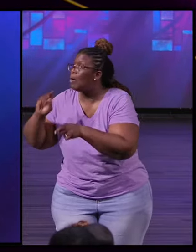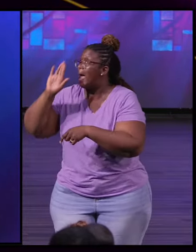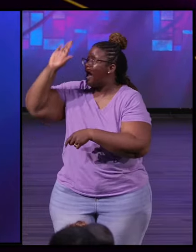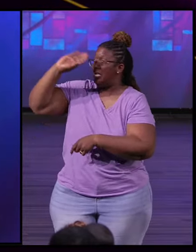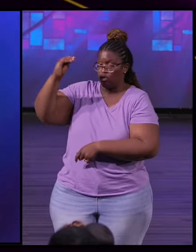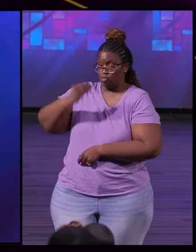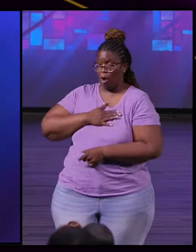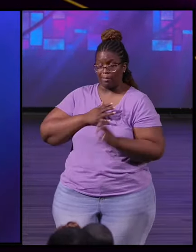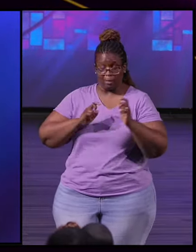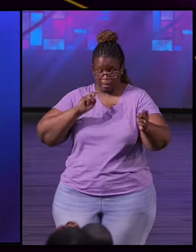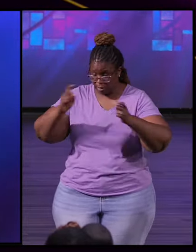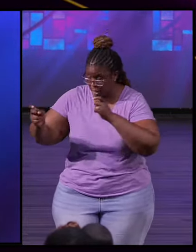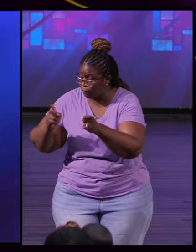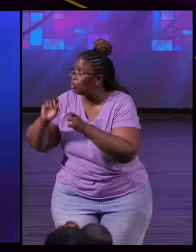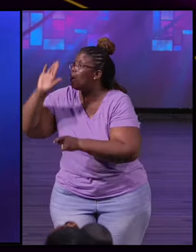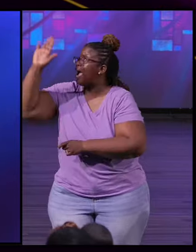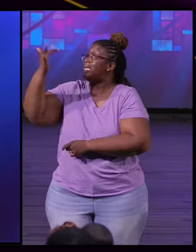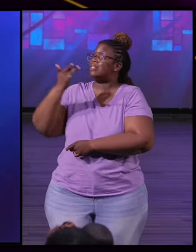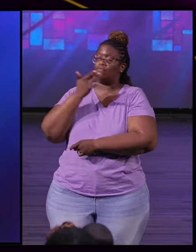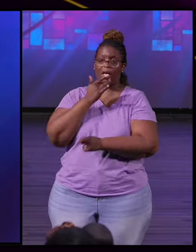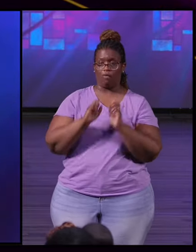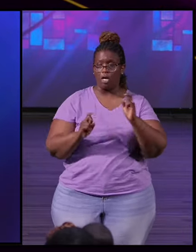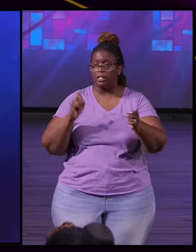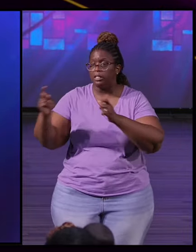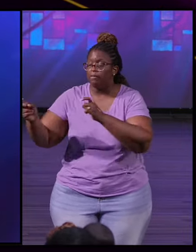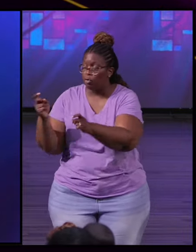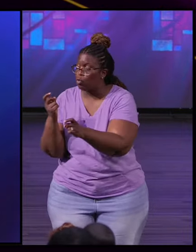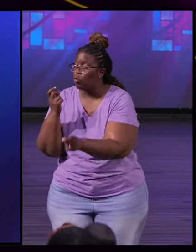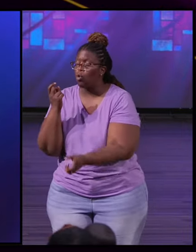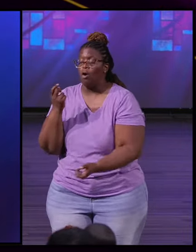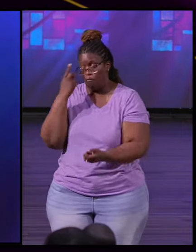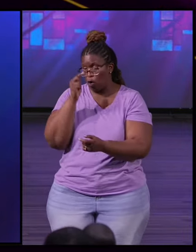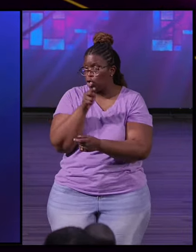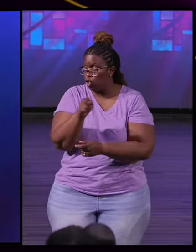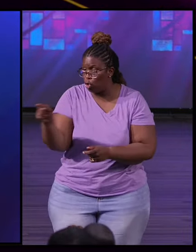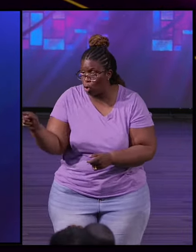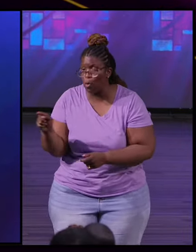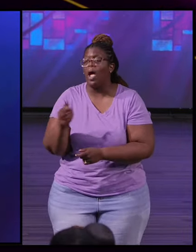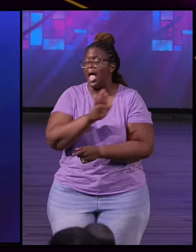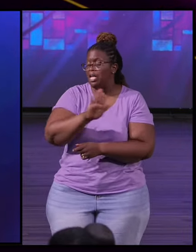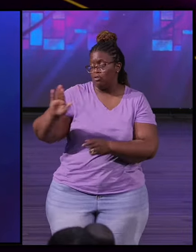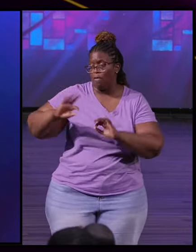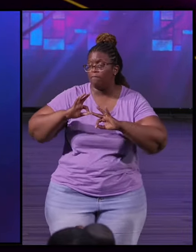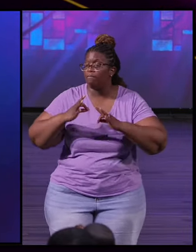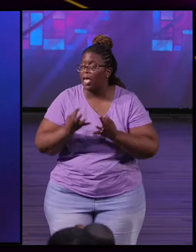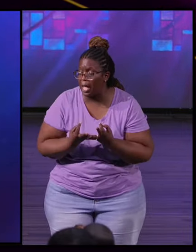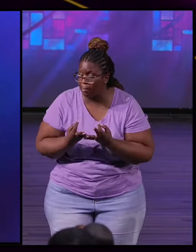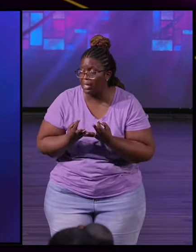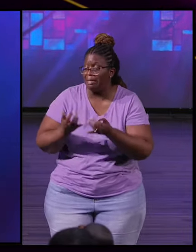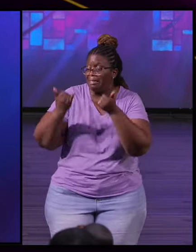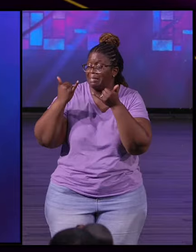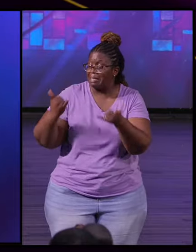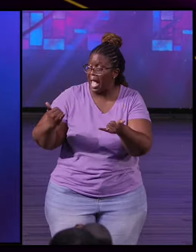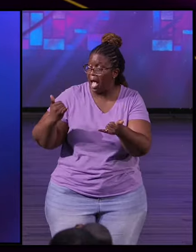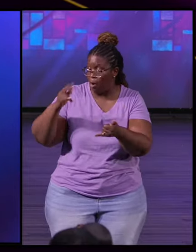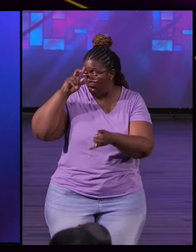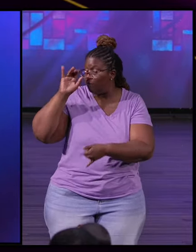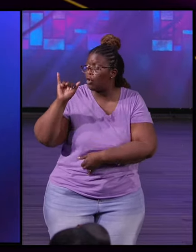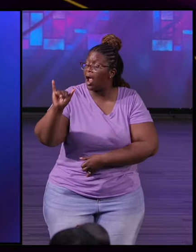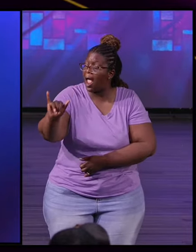grace and his favor for you and your household for now and